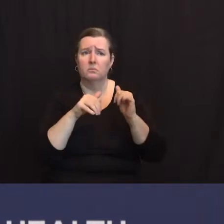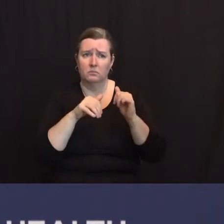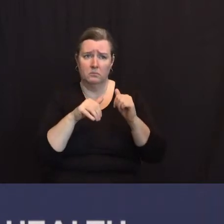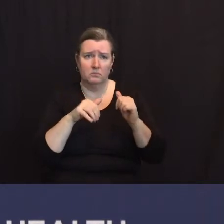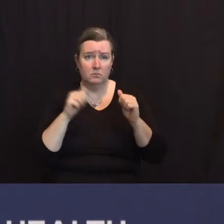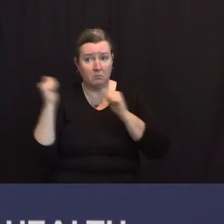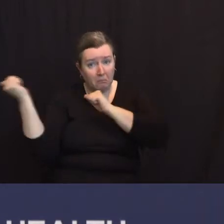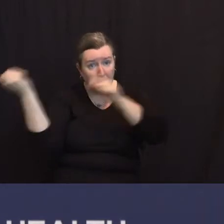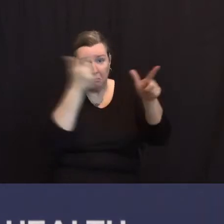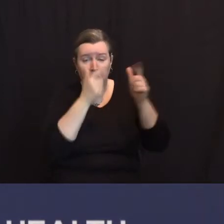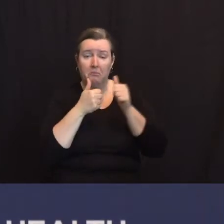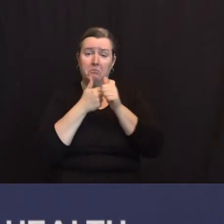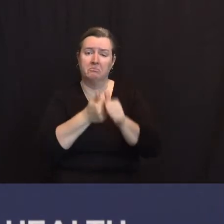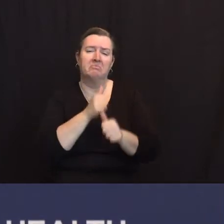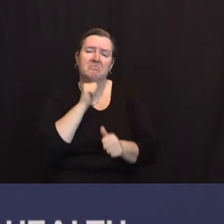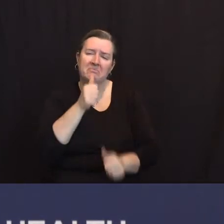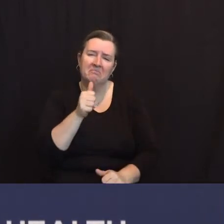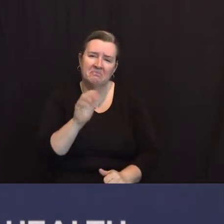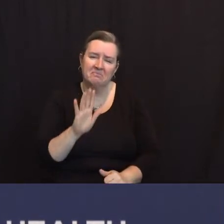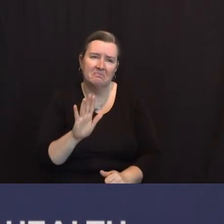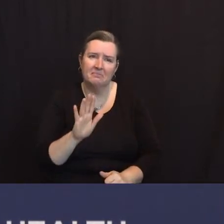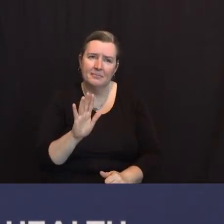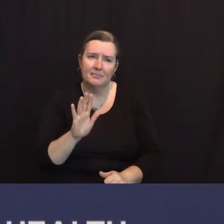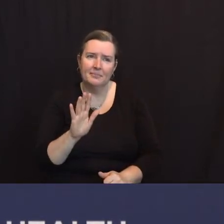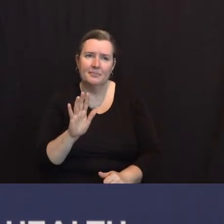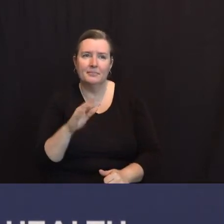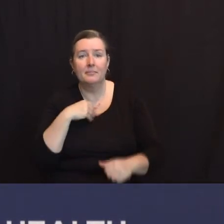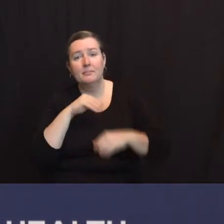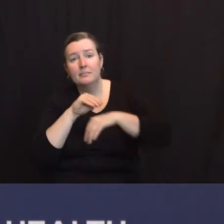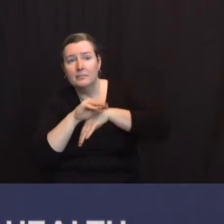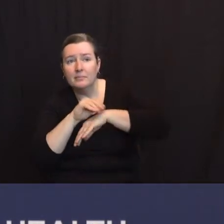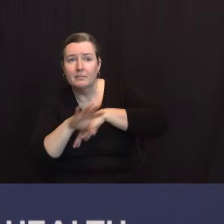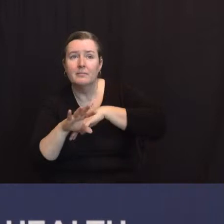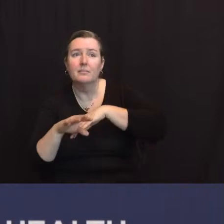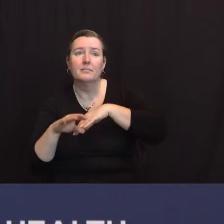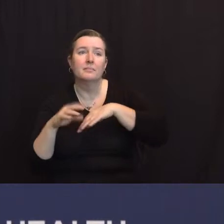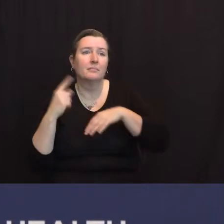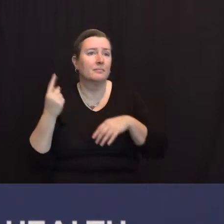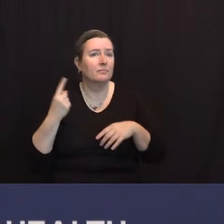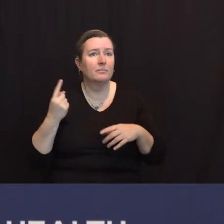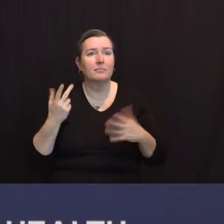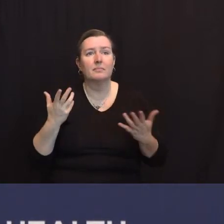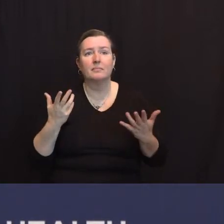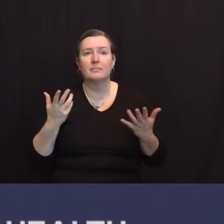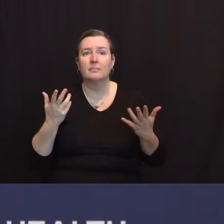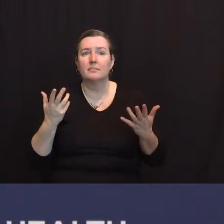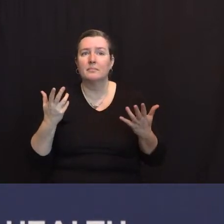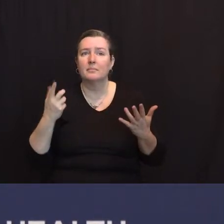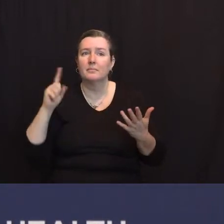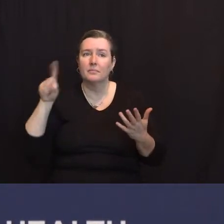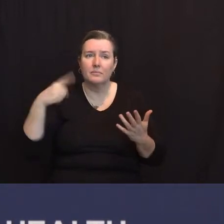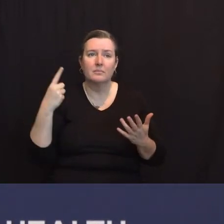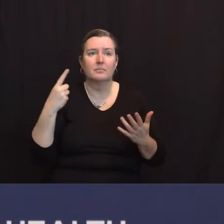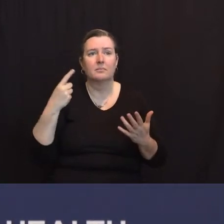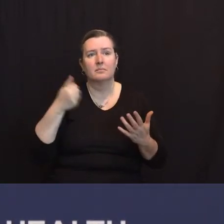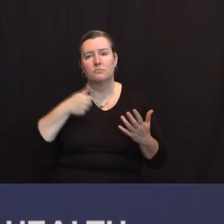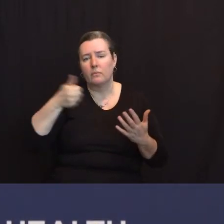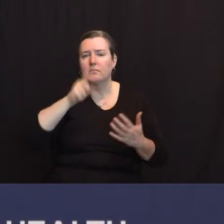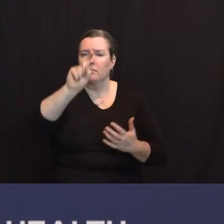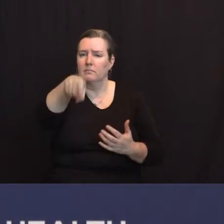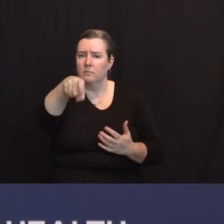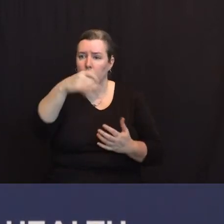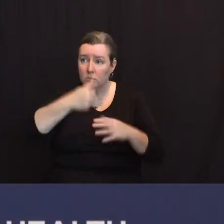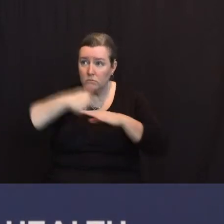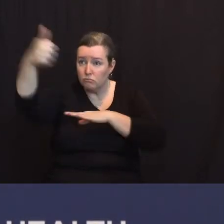Our advice, I think, has continued to be travel only if you have to. And if you do have to travel,